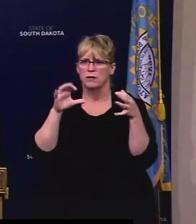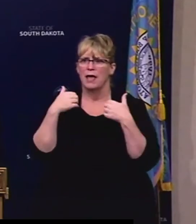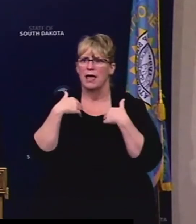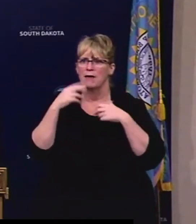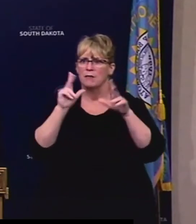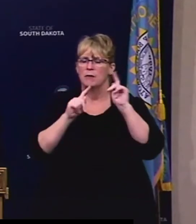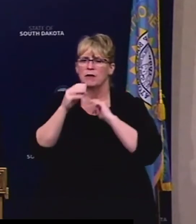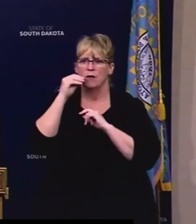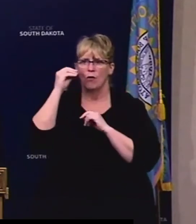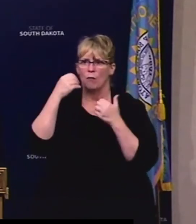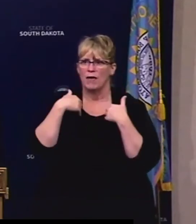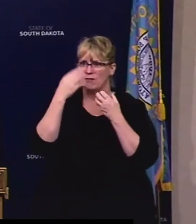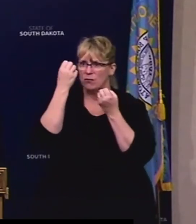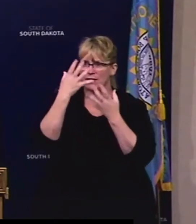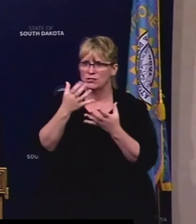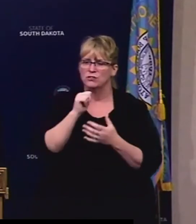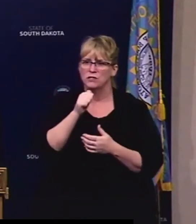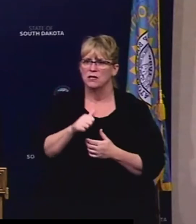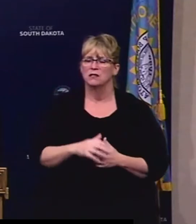the information that they need?